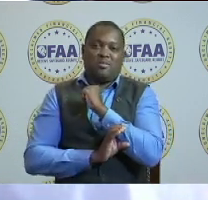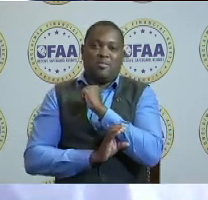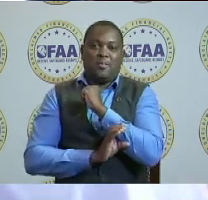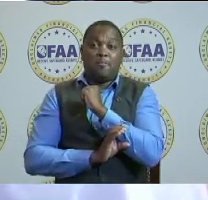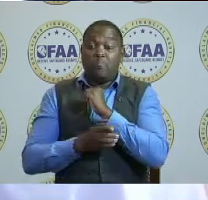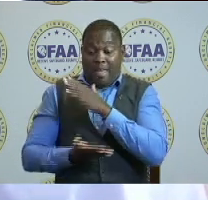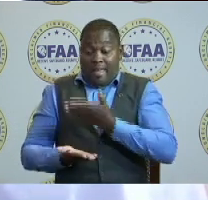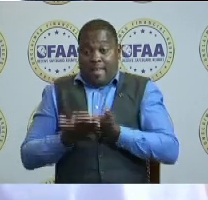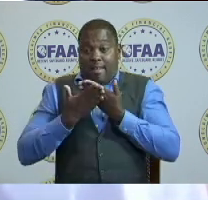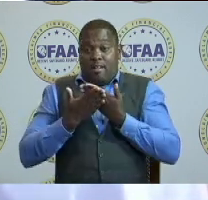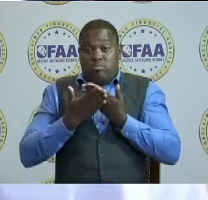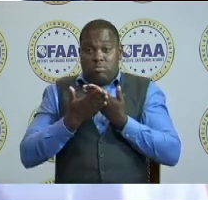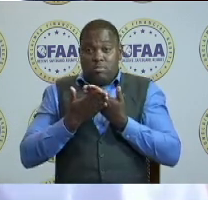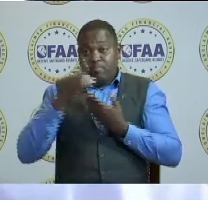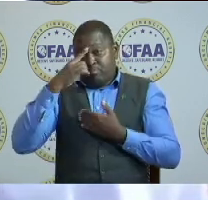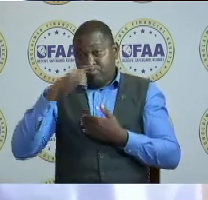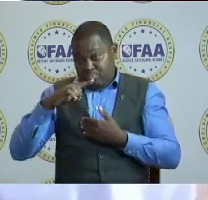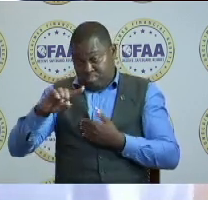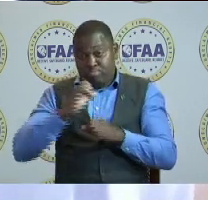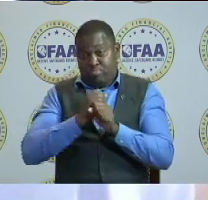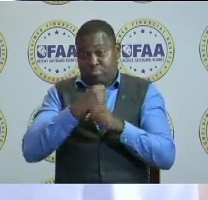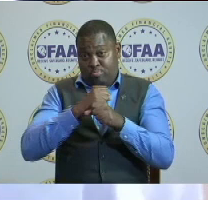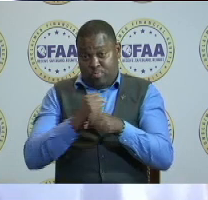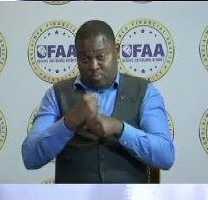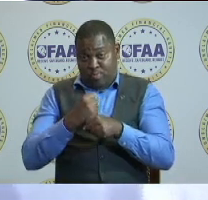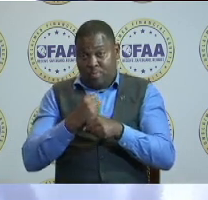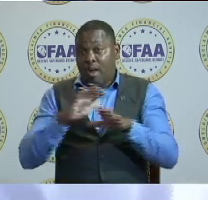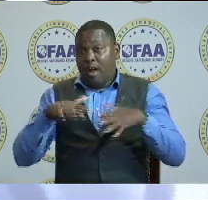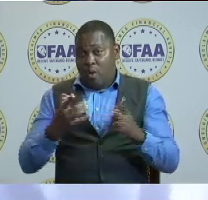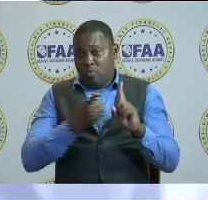inform this policy are as follows. Number one